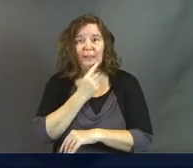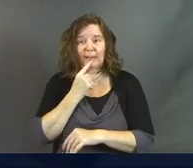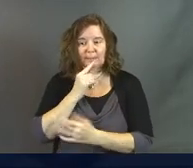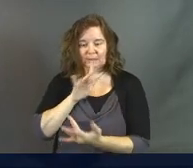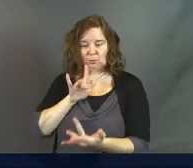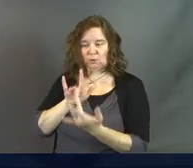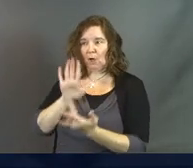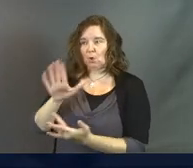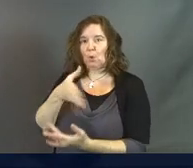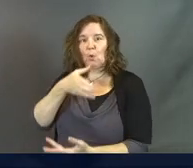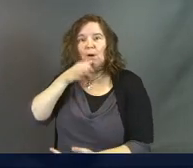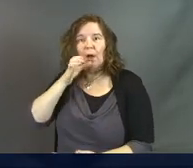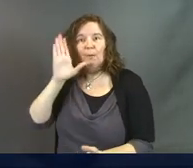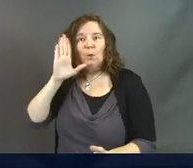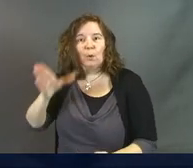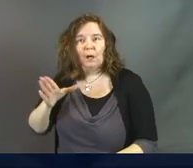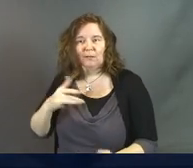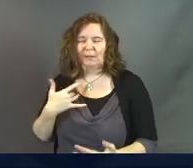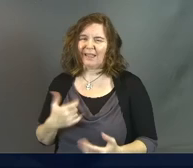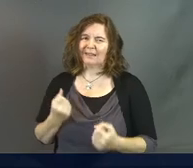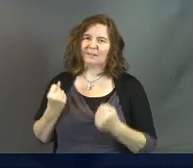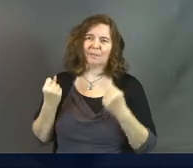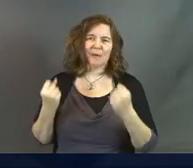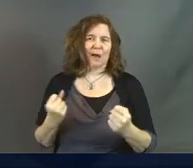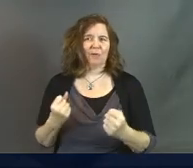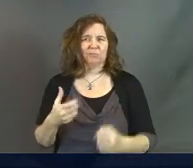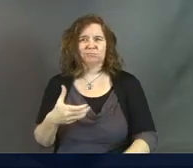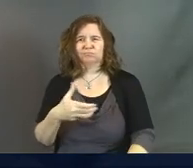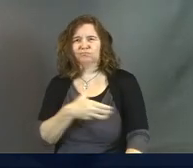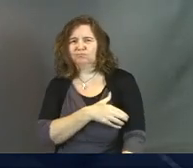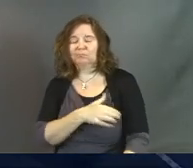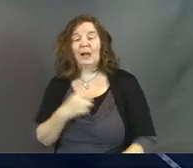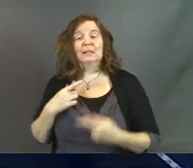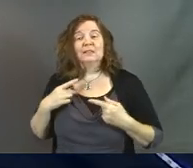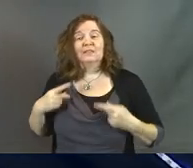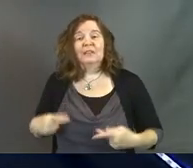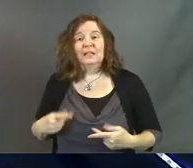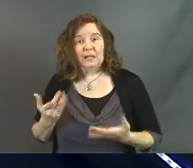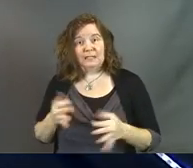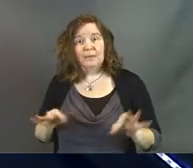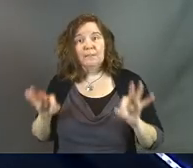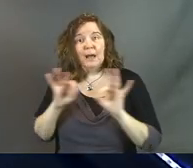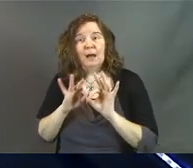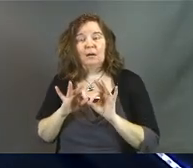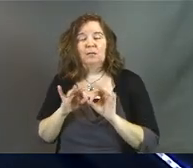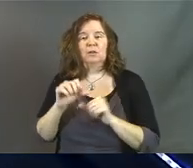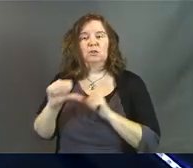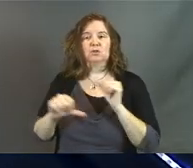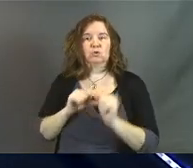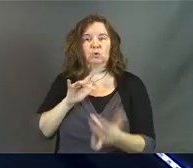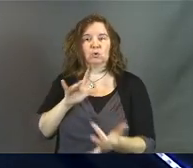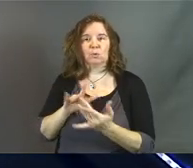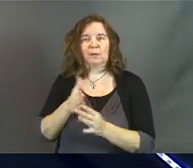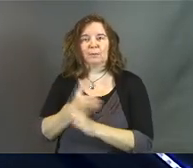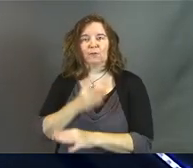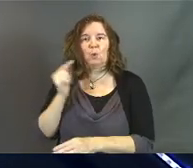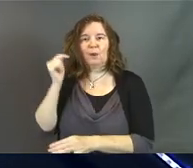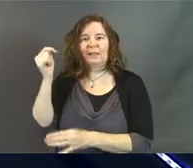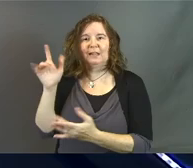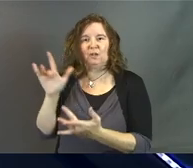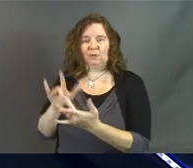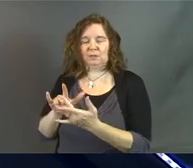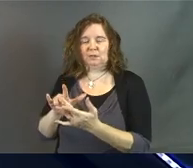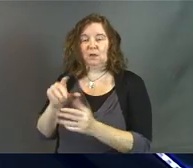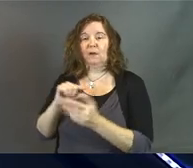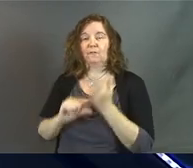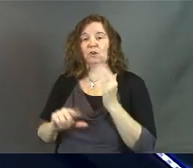your cup. That's powerful. And it's physical, and it matters. There's a social reach before a theological reach.